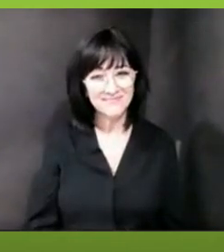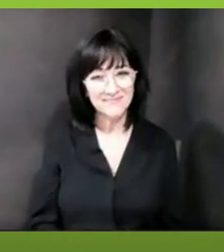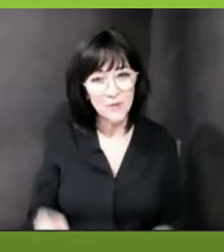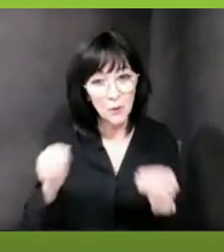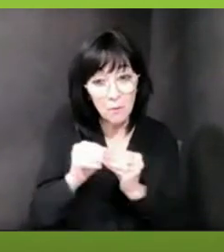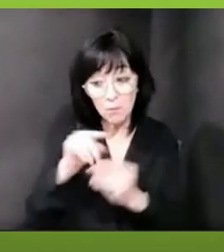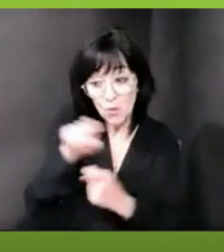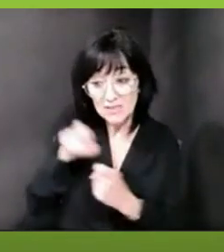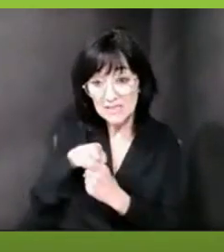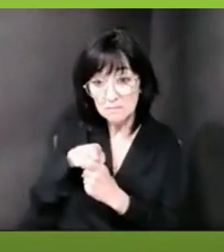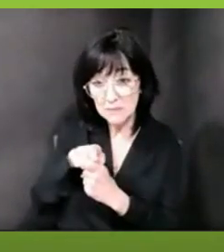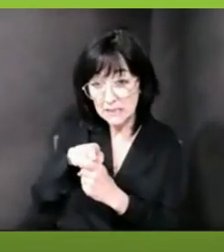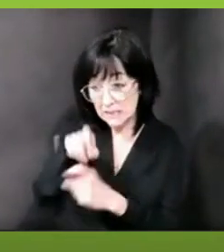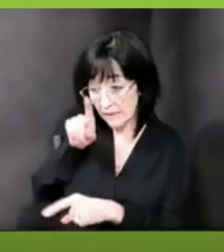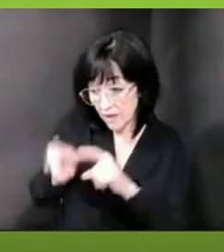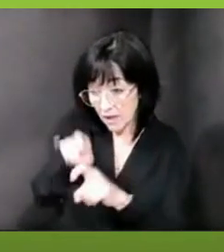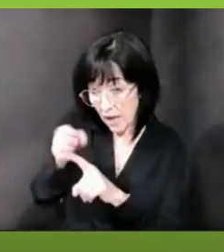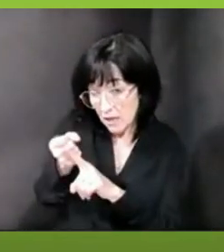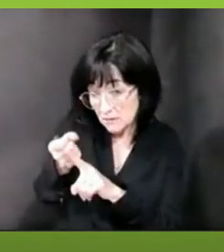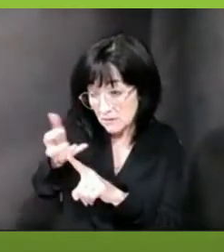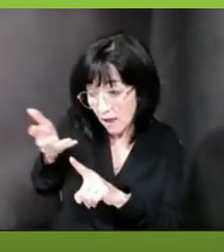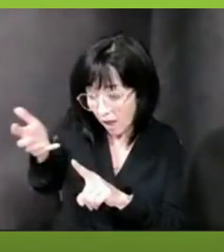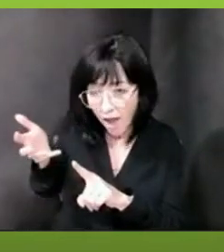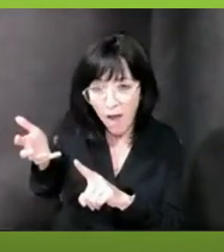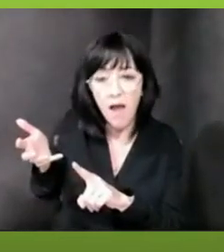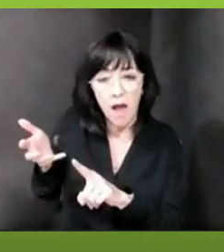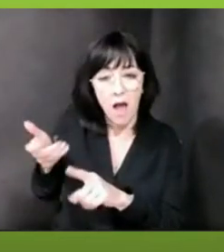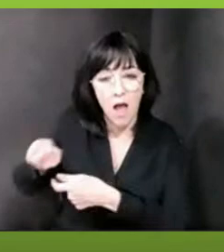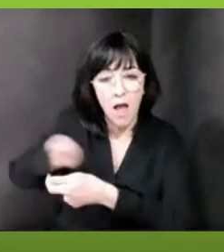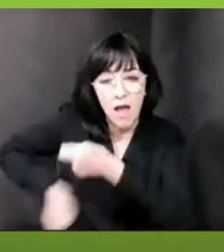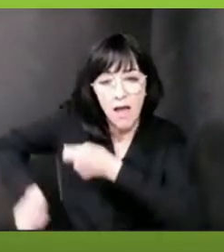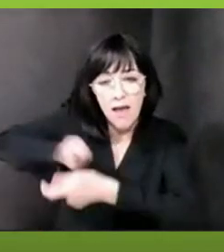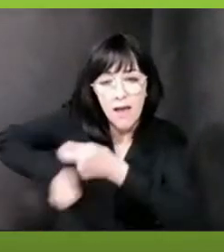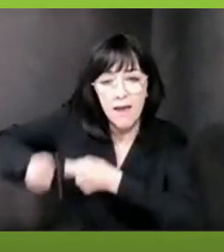question, maybe a little bit more specific of an answer will come.